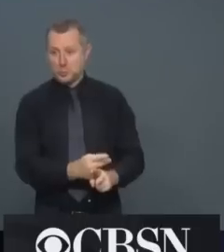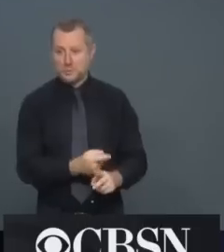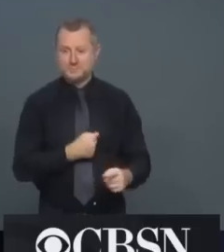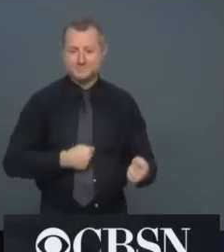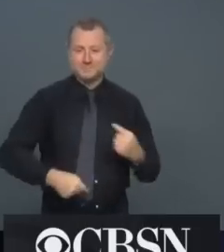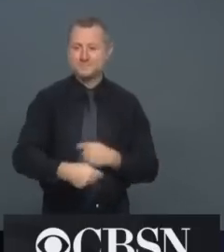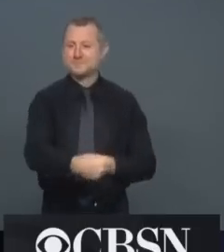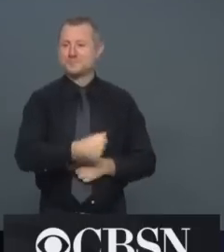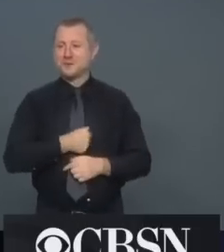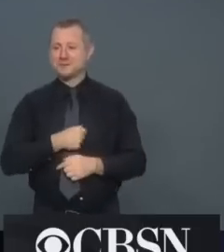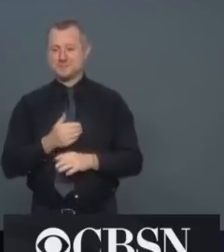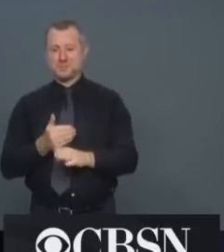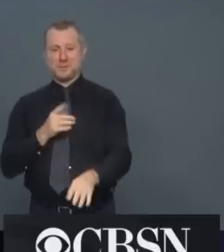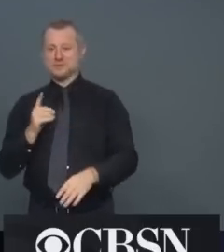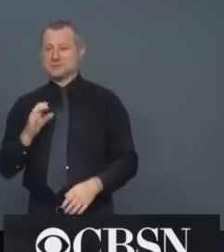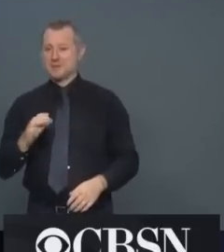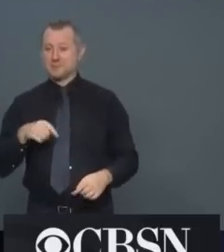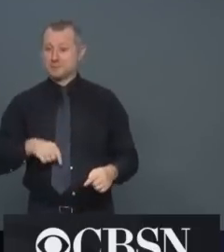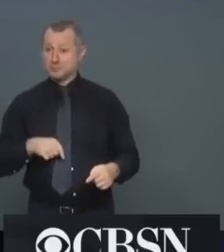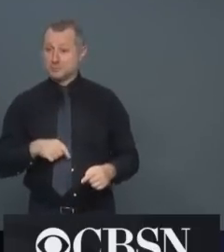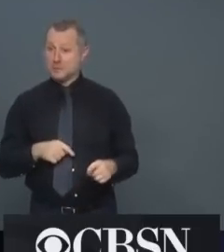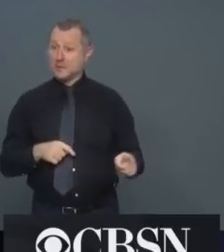short-term borrow, fine.